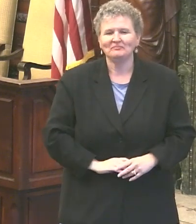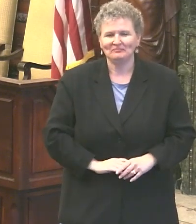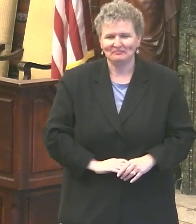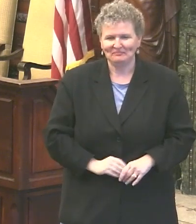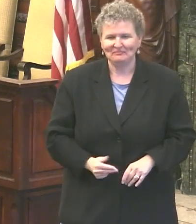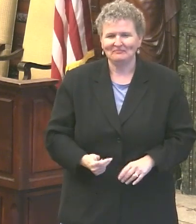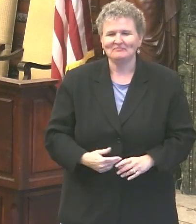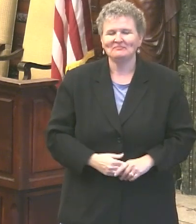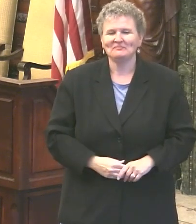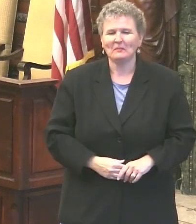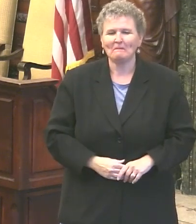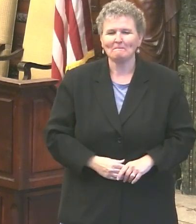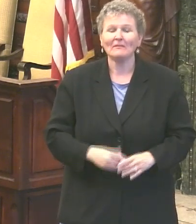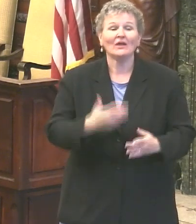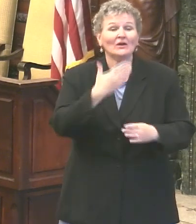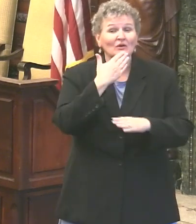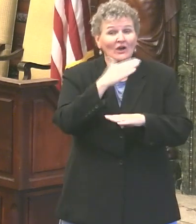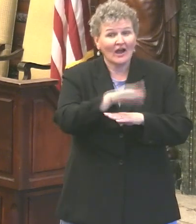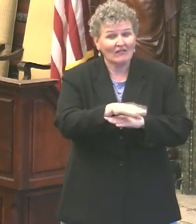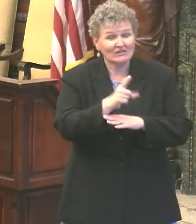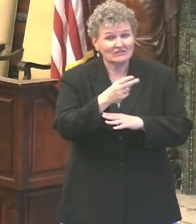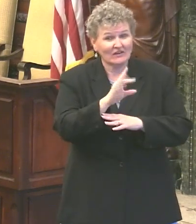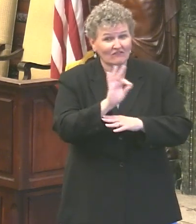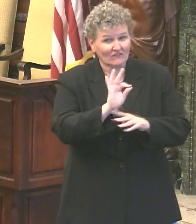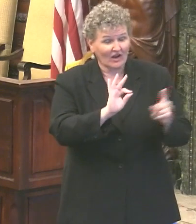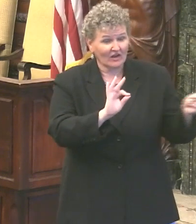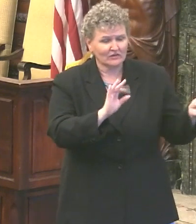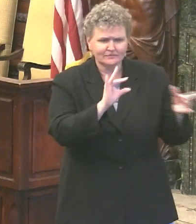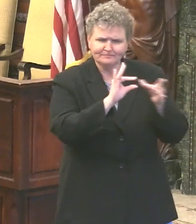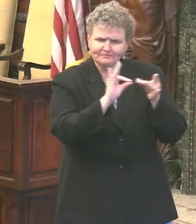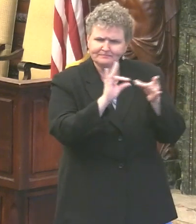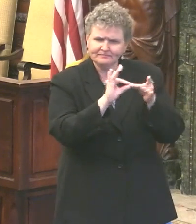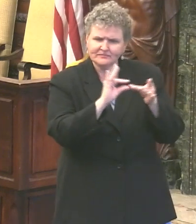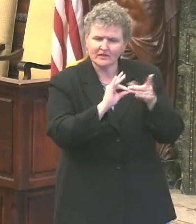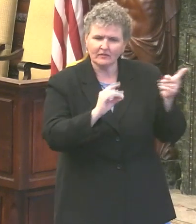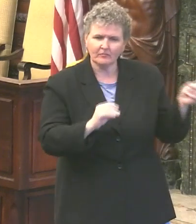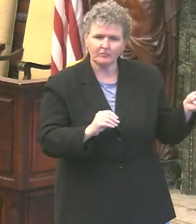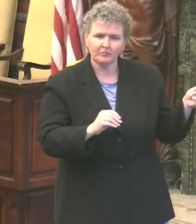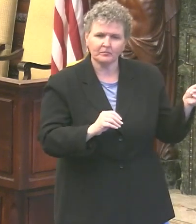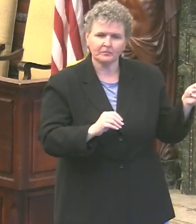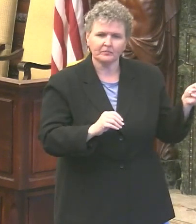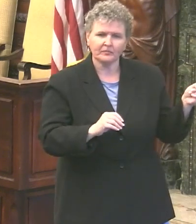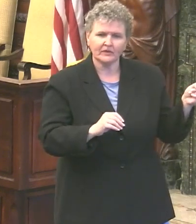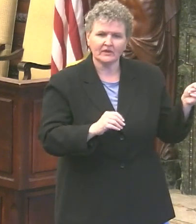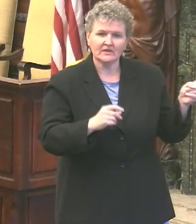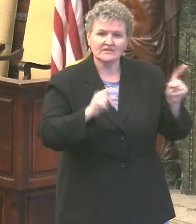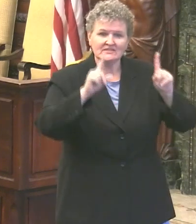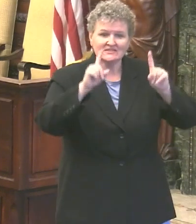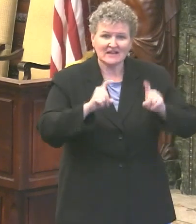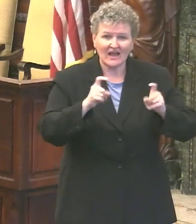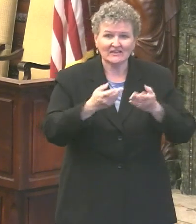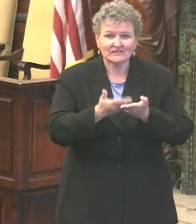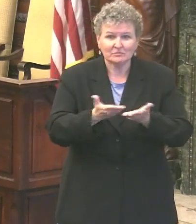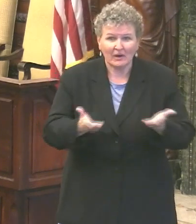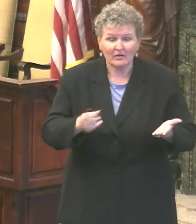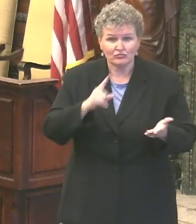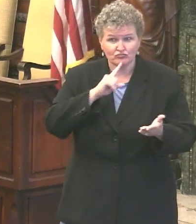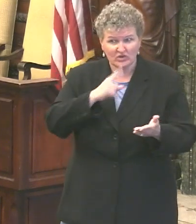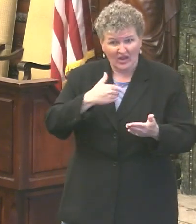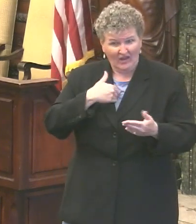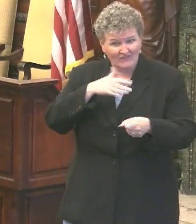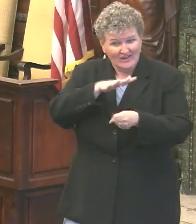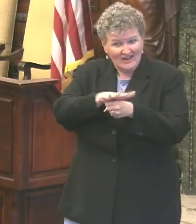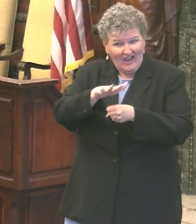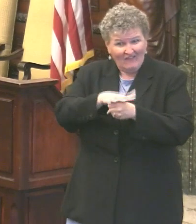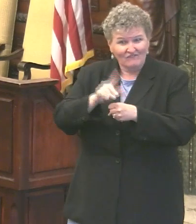Good afternoon. Dr. Farley, you have said that there are enough testing supplies in order to test the 5,000 people per